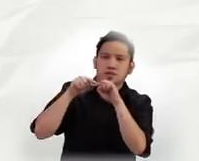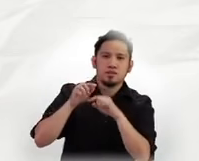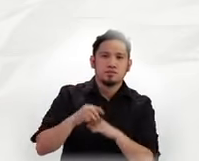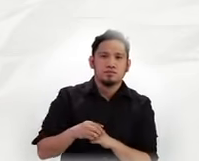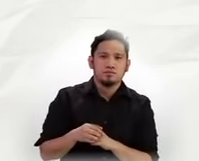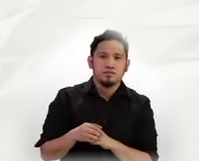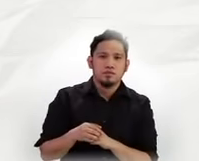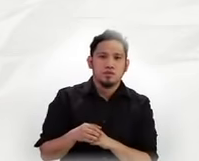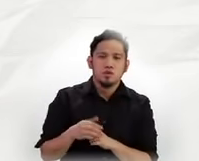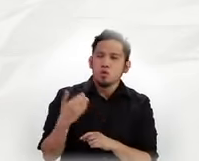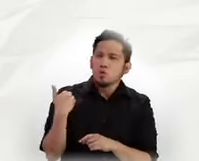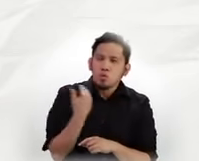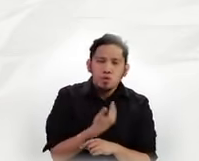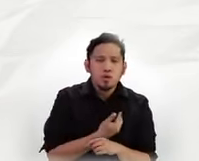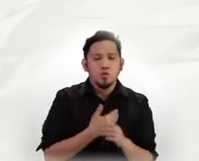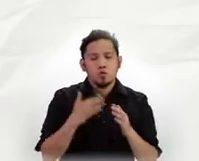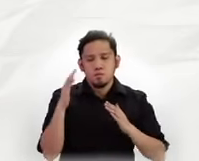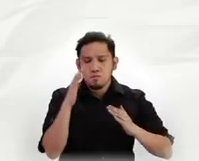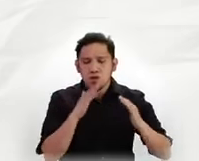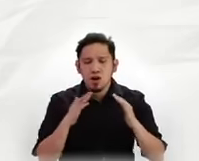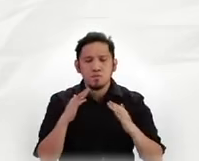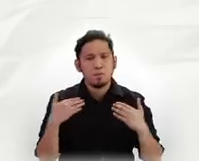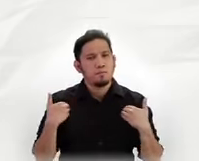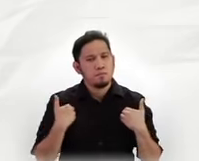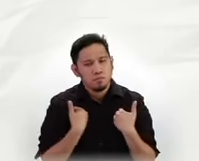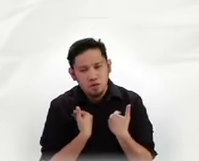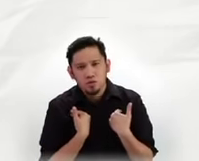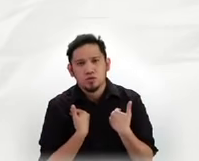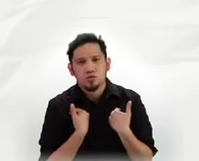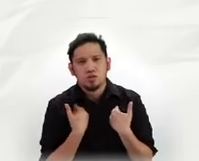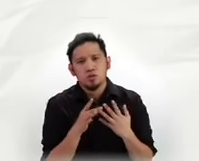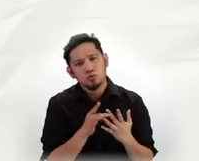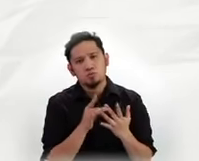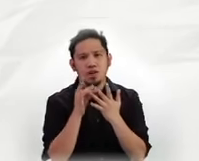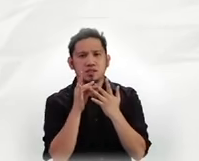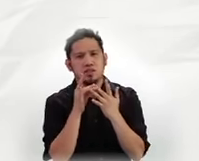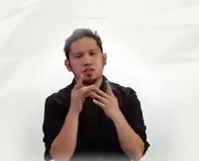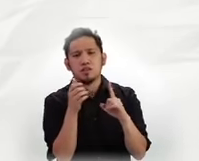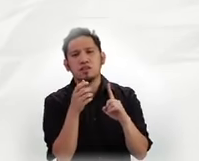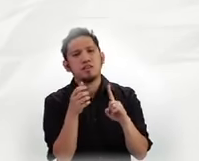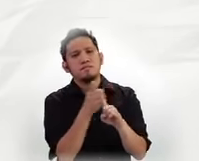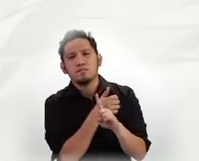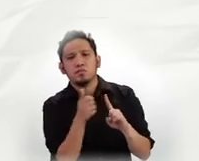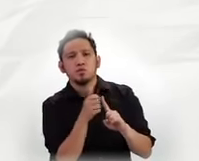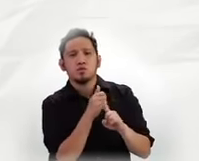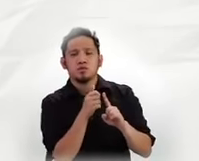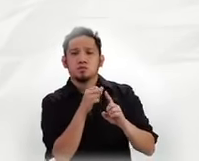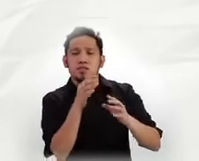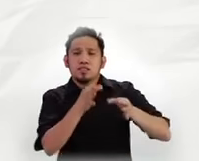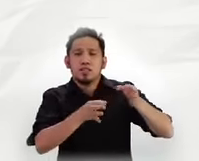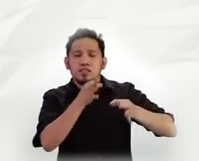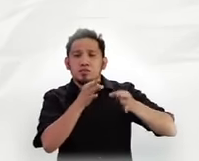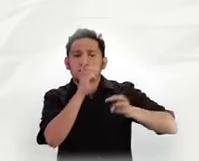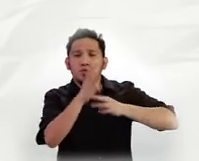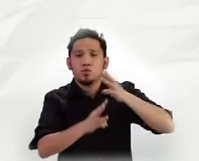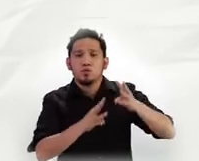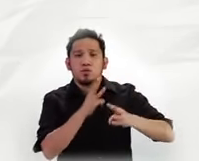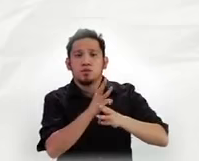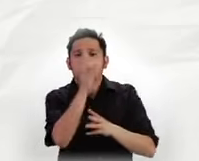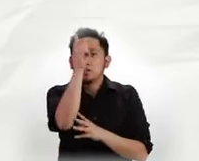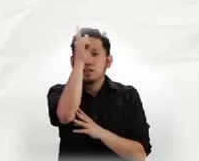We who are weary, who are tired, especially the victims of injustice in the world,